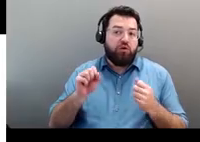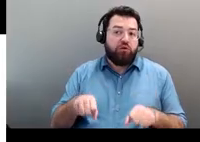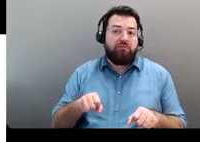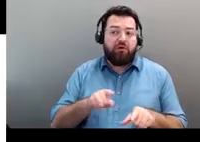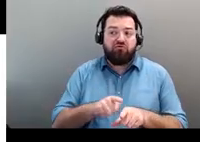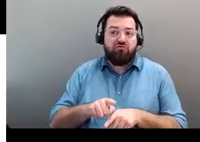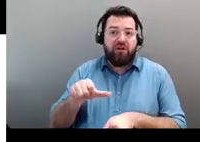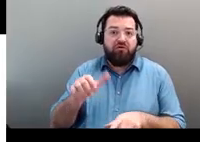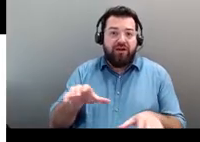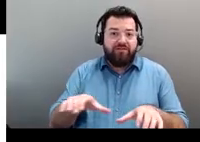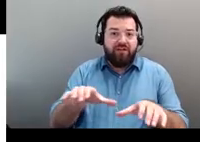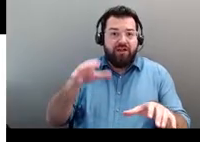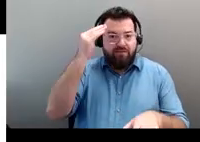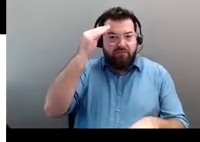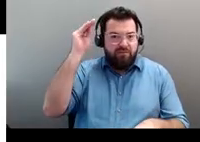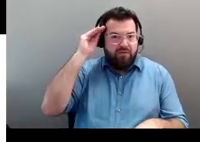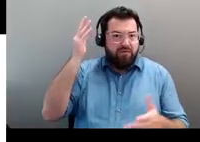to keep in mind.